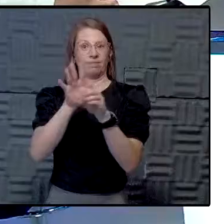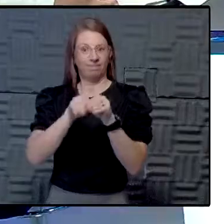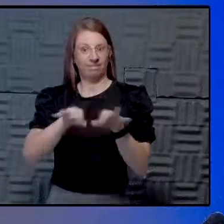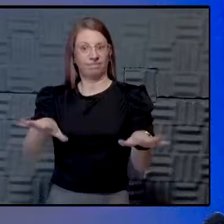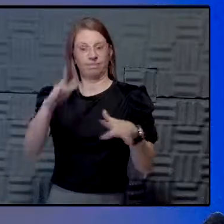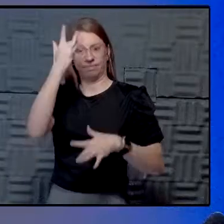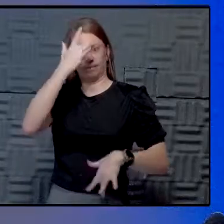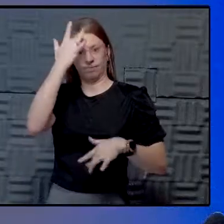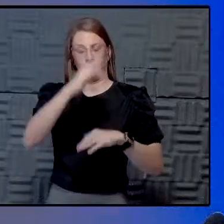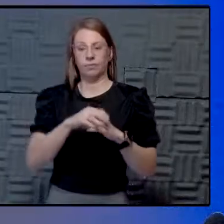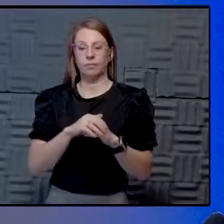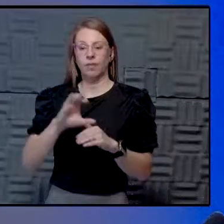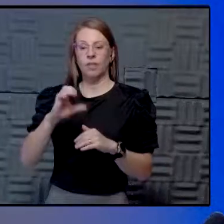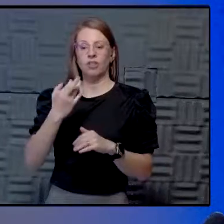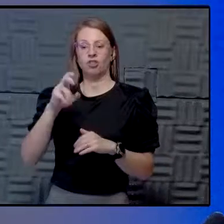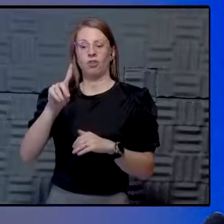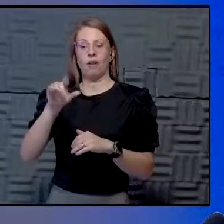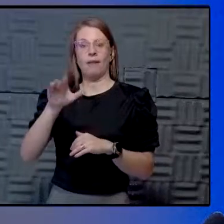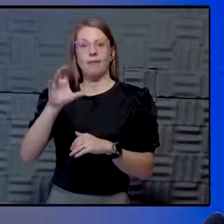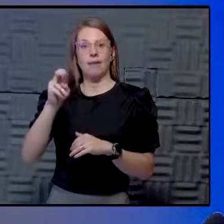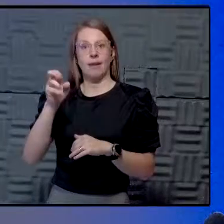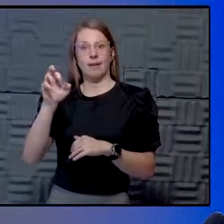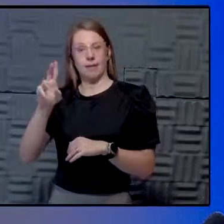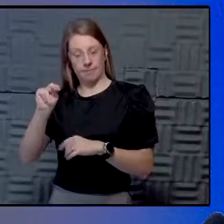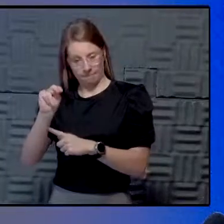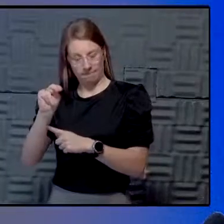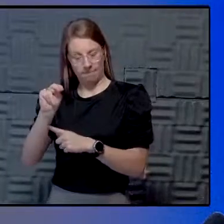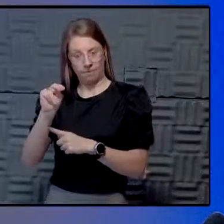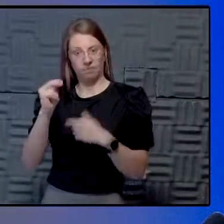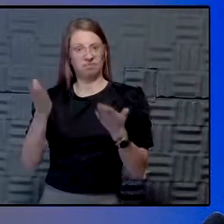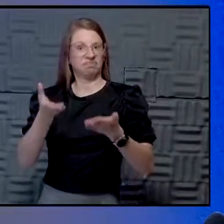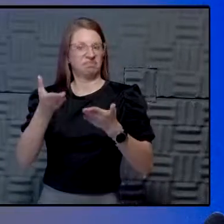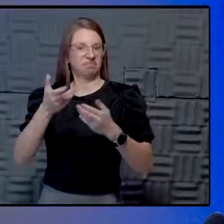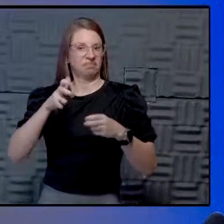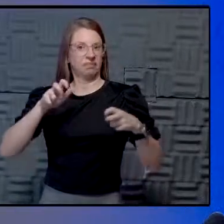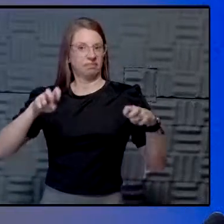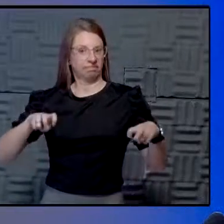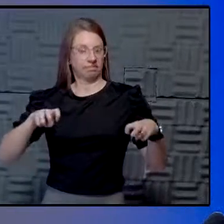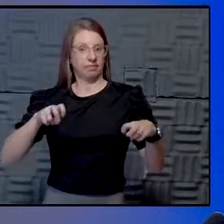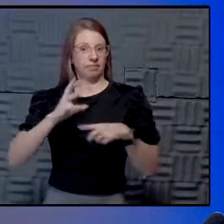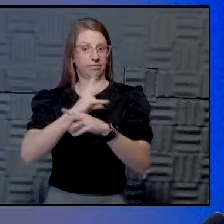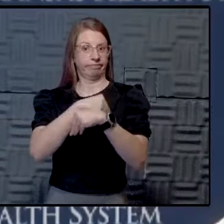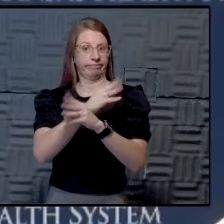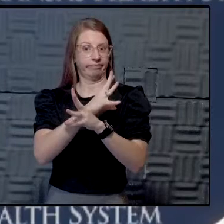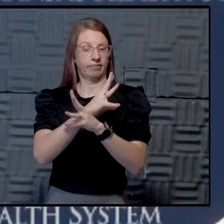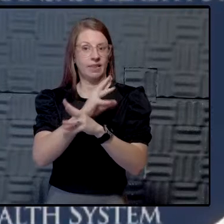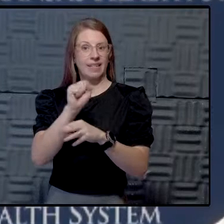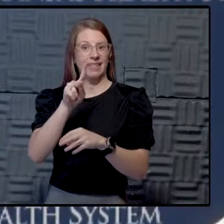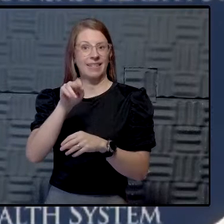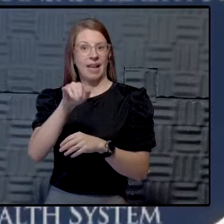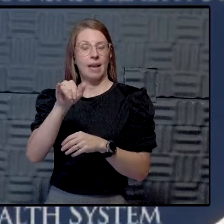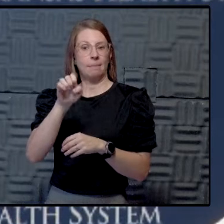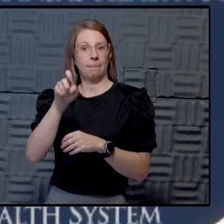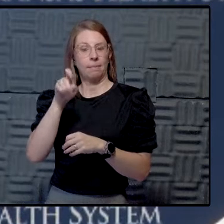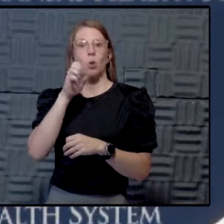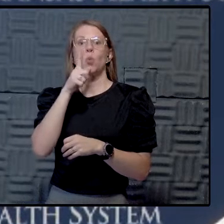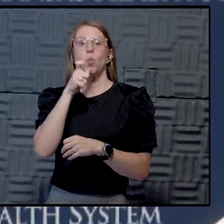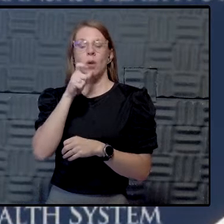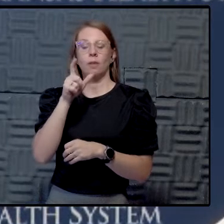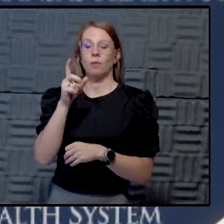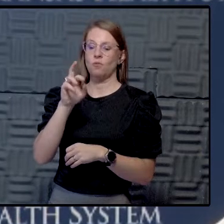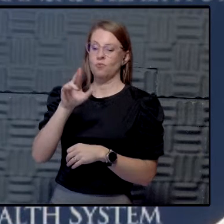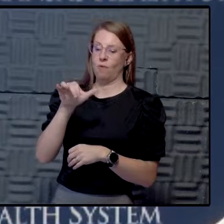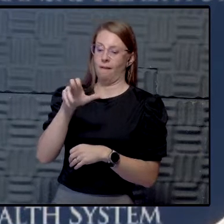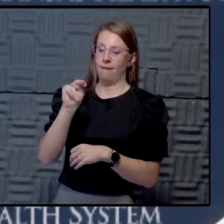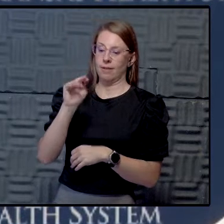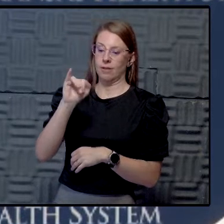Dr. Chad Cannon, our chair and clinical service chief of the Department of Emergency Medicine, and joining us by Skype is Dr. Ryan Jacobsen,